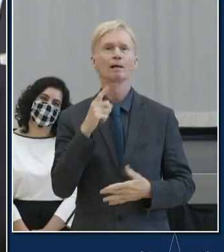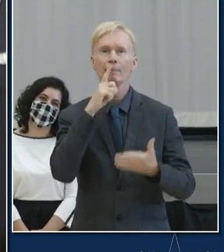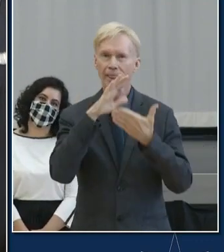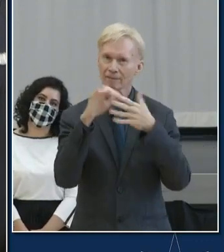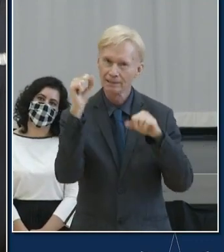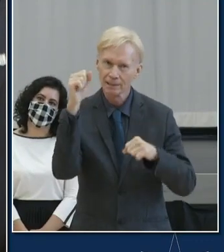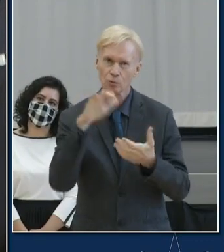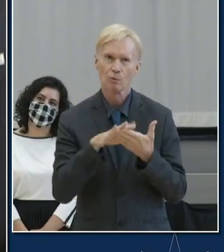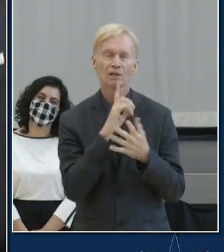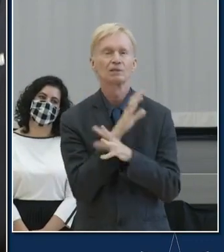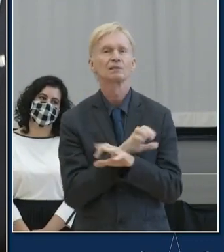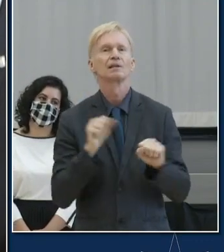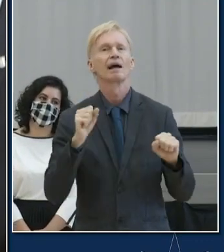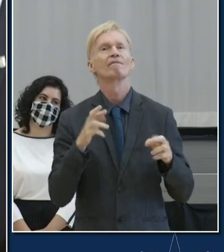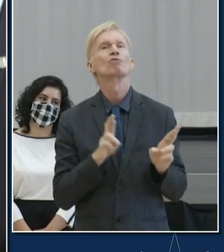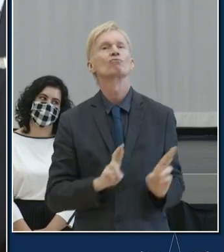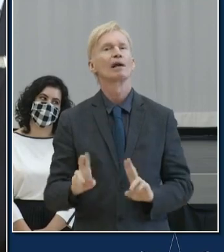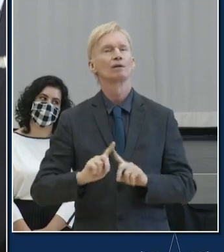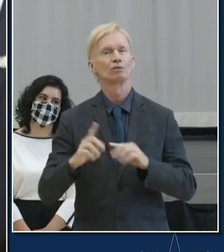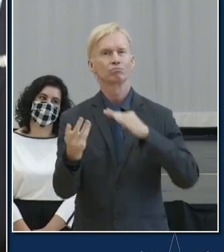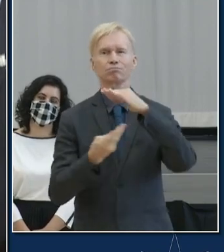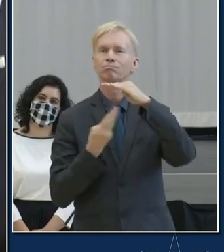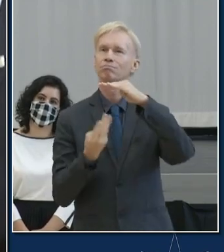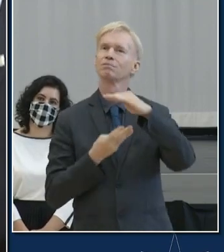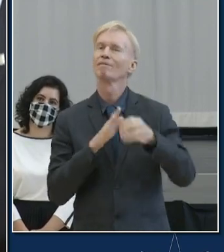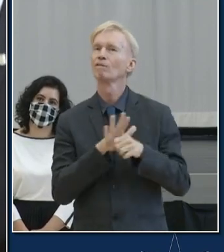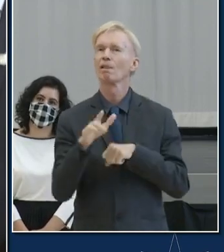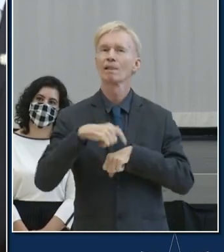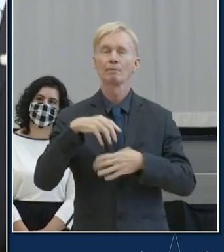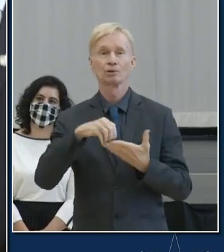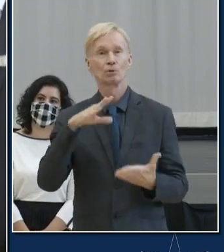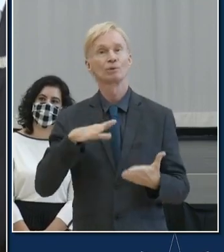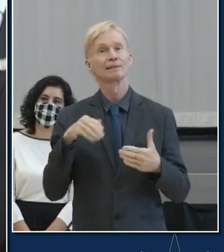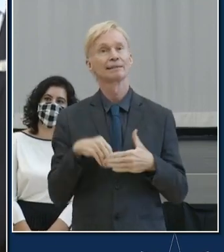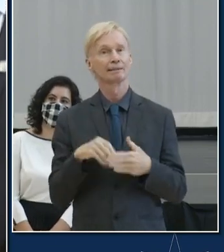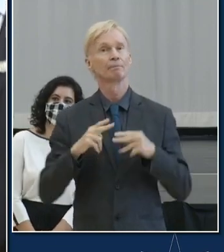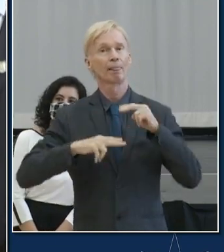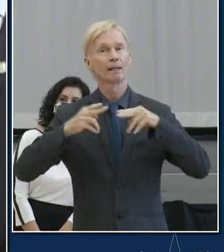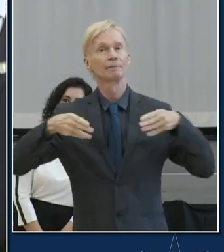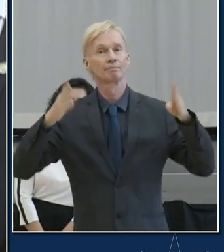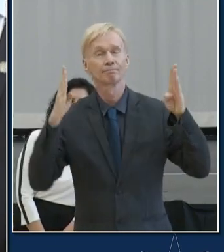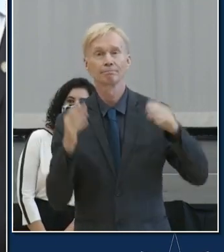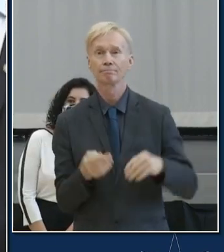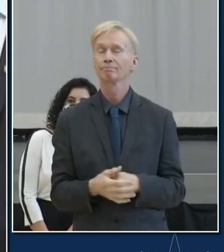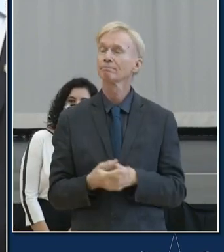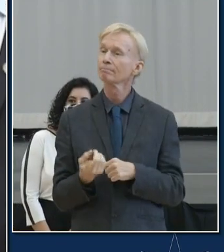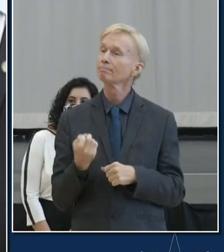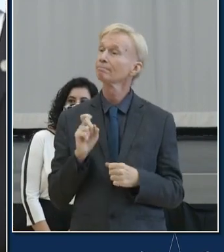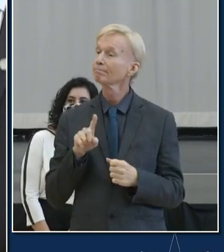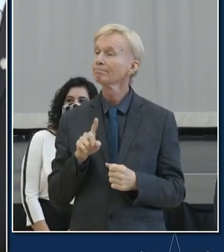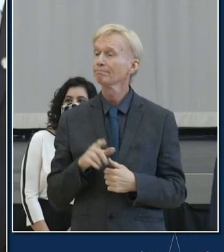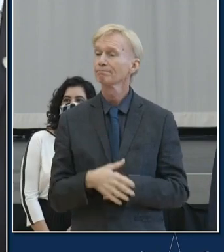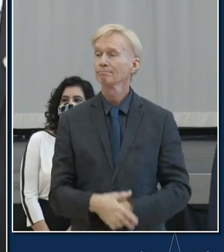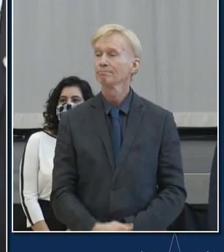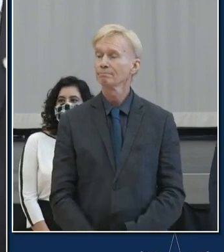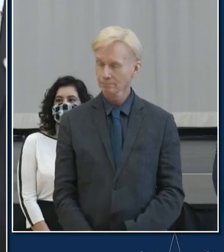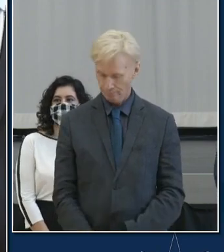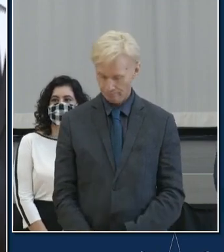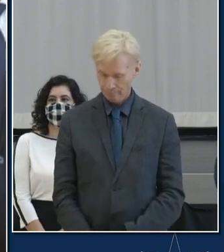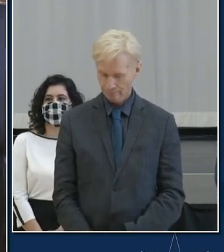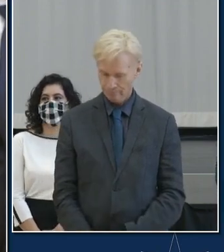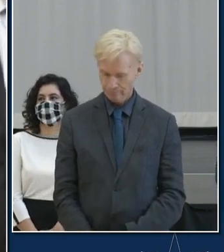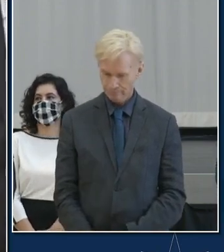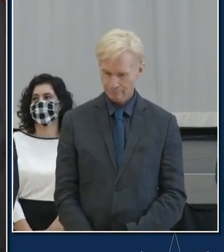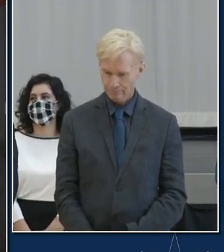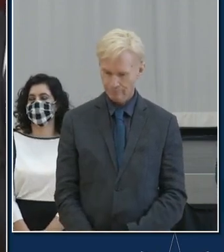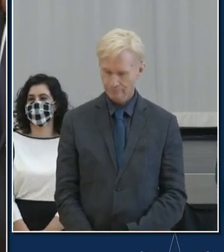ready to welcome students full time. Do you want to stay on topic first, or do you care if we veer off? Go ahead. All right. So just